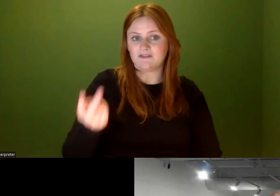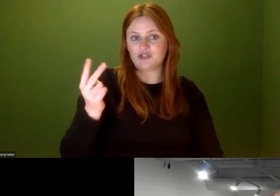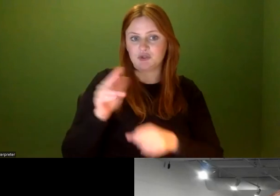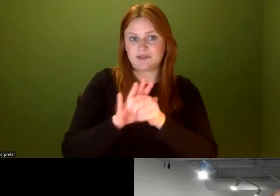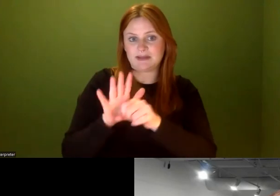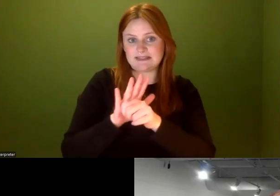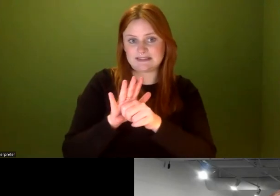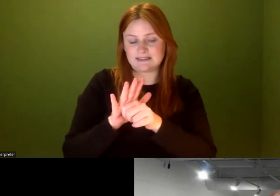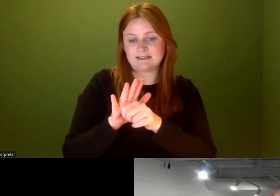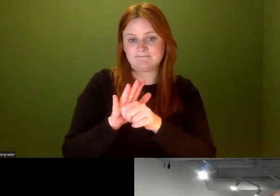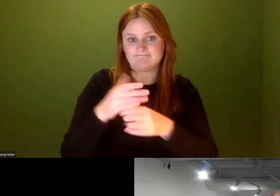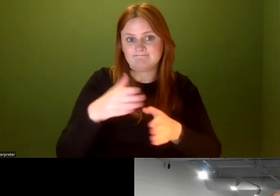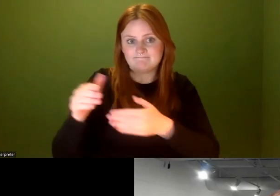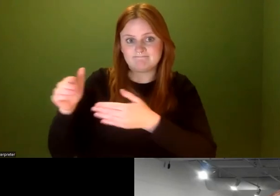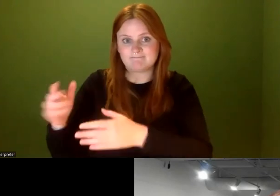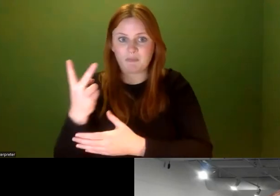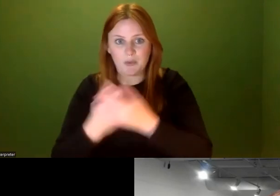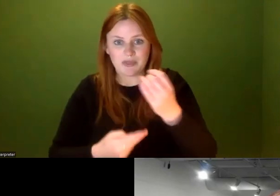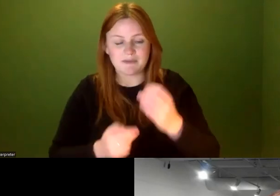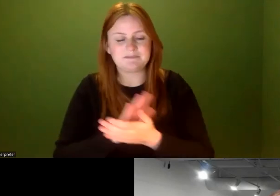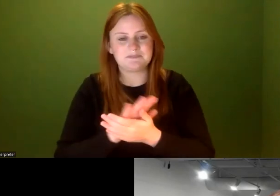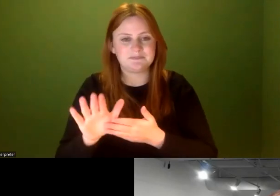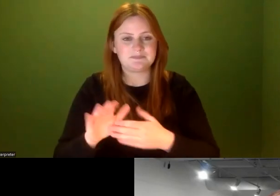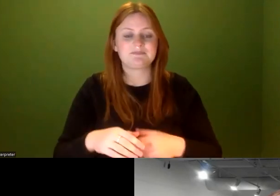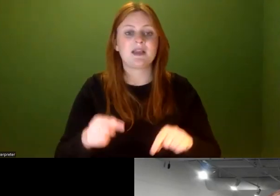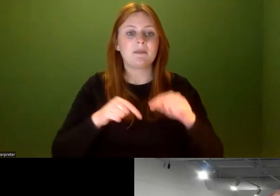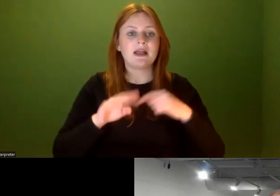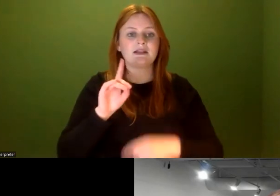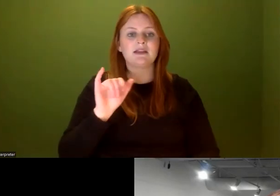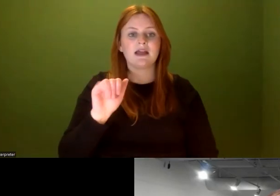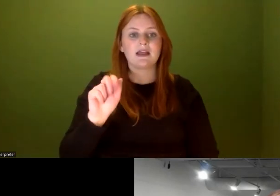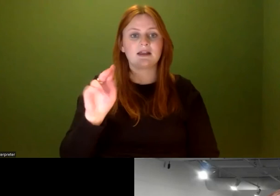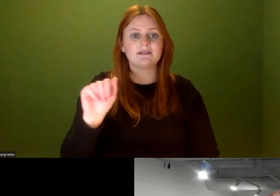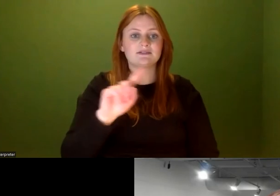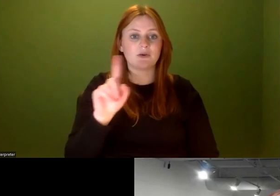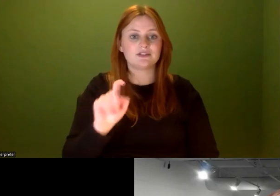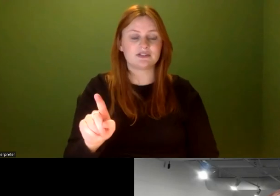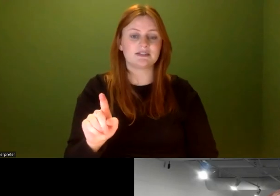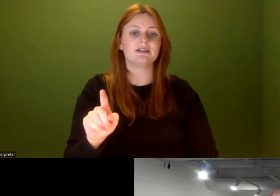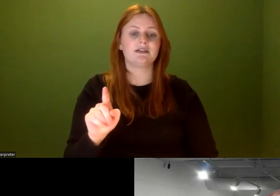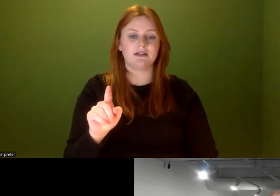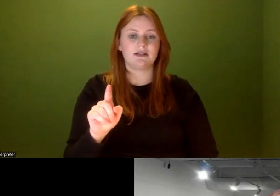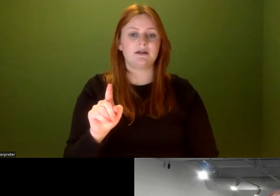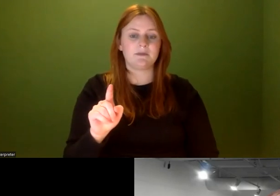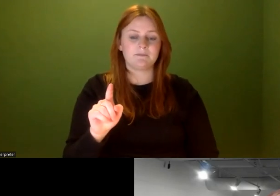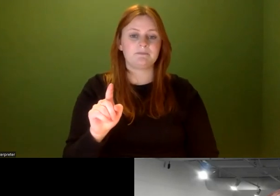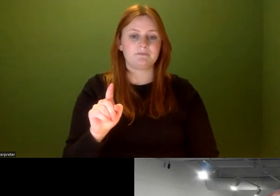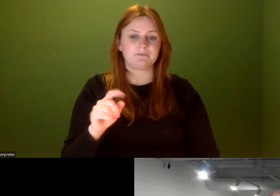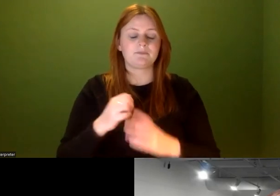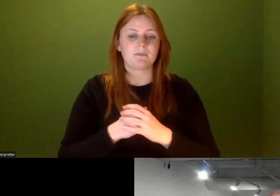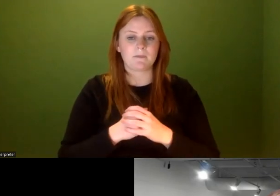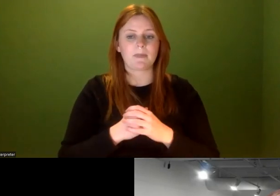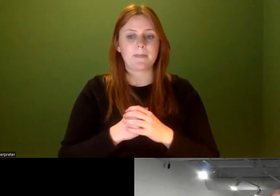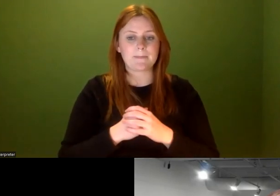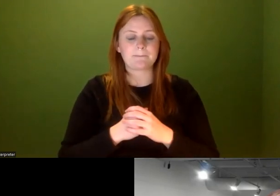certainly. And, you know, getting back to Diana's question, I would say, you know, I